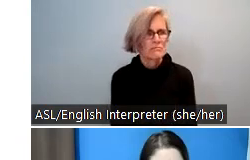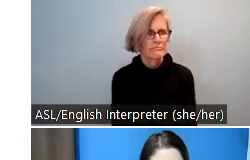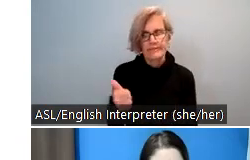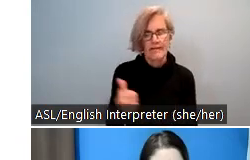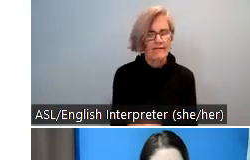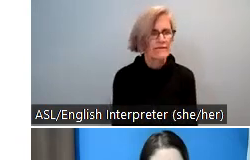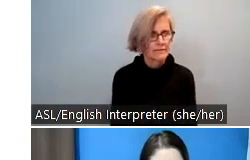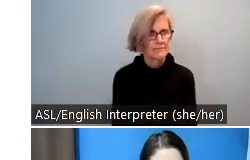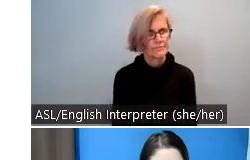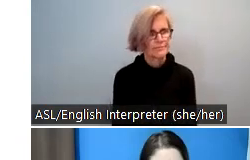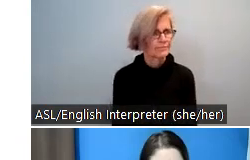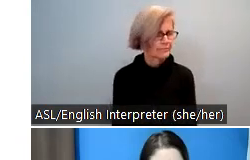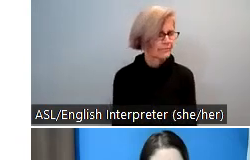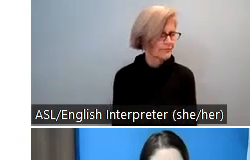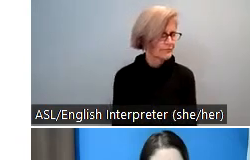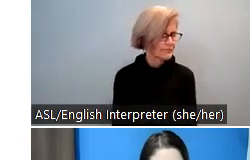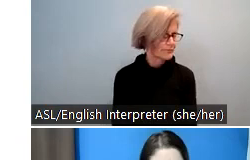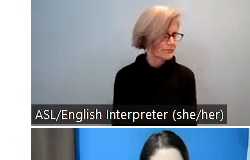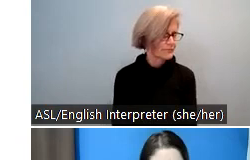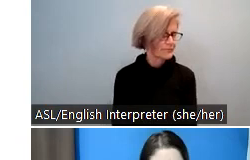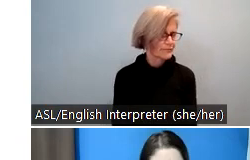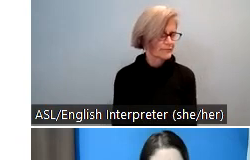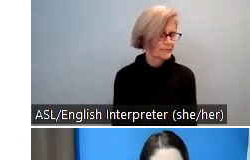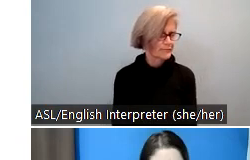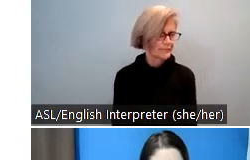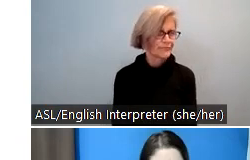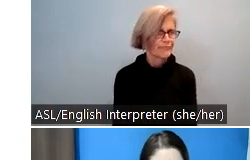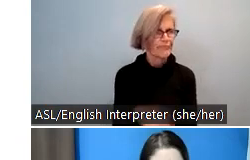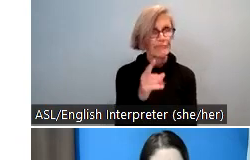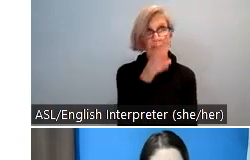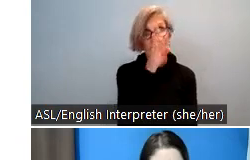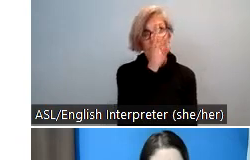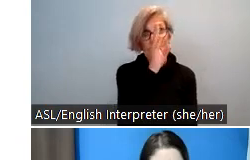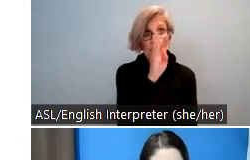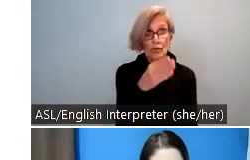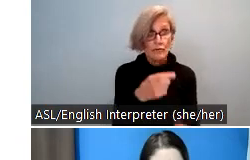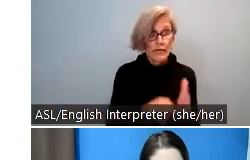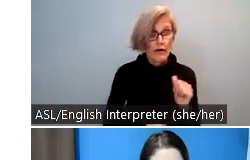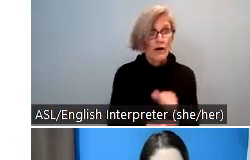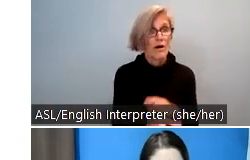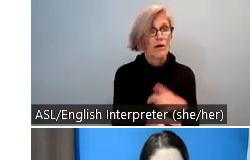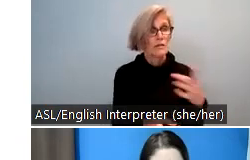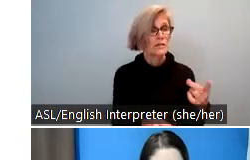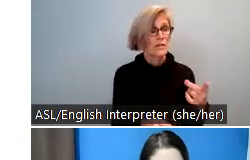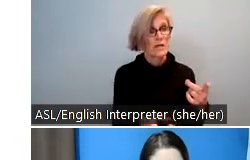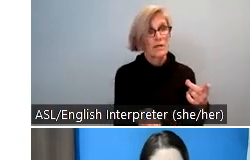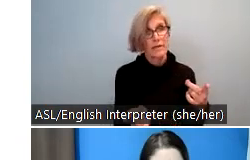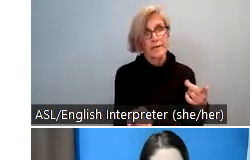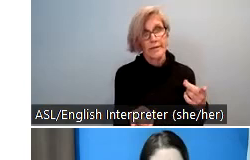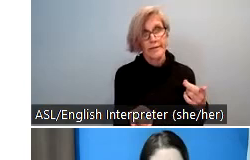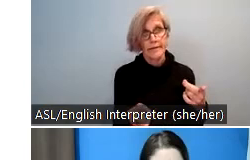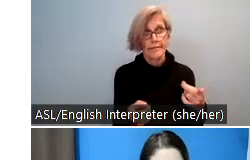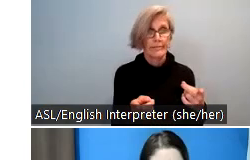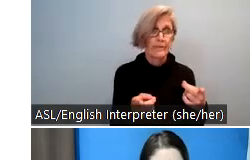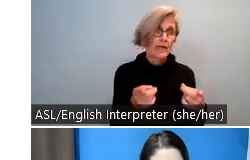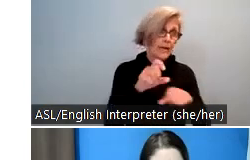Direct cost and hard costs such as printing, permit cost, bicycle helmets, equipment rentals.